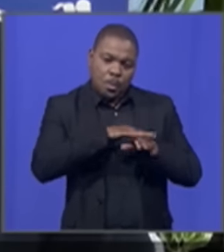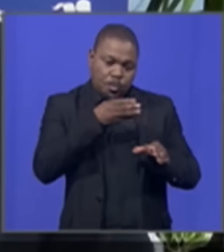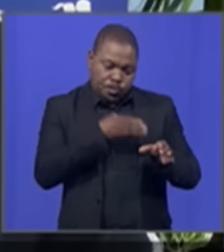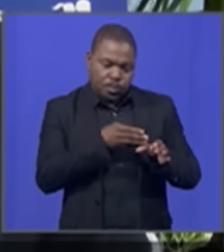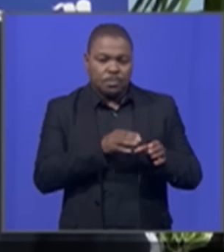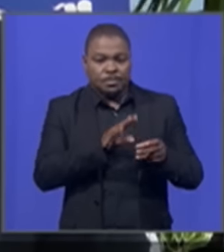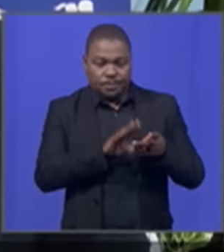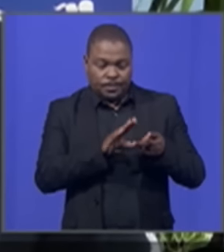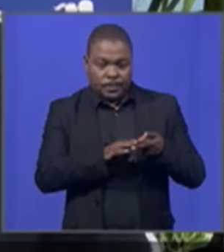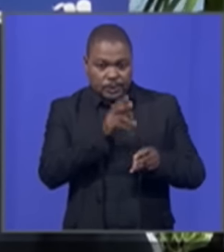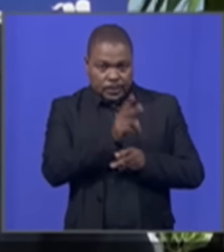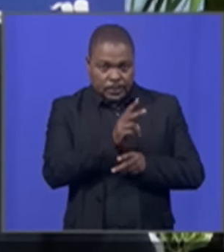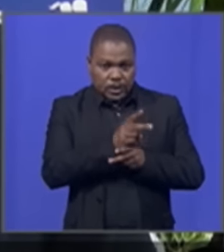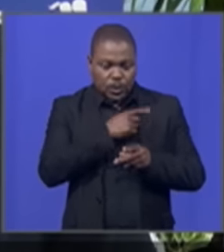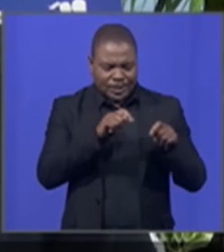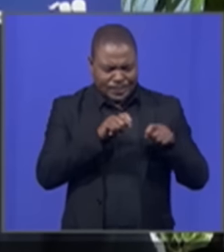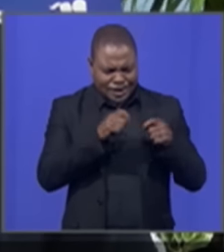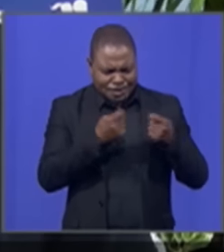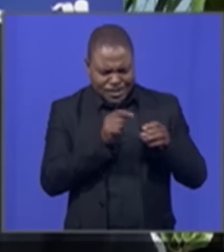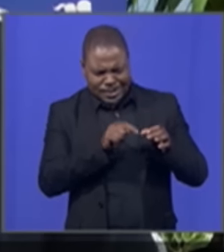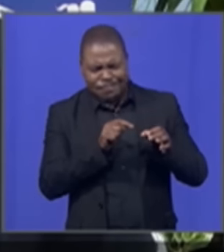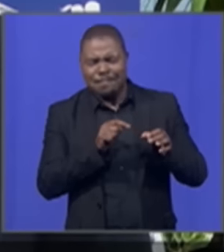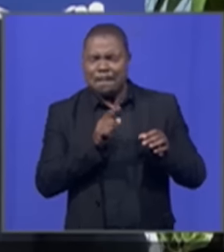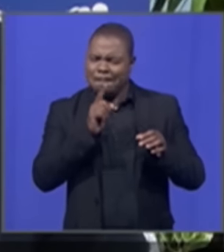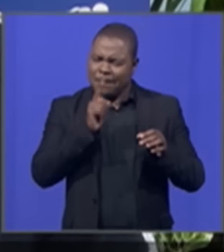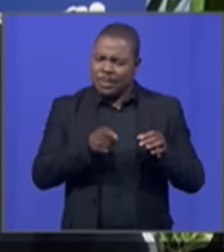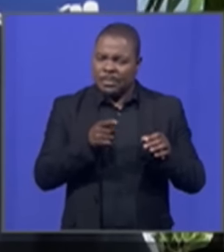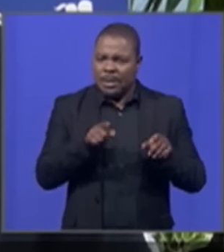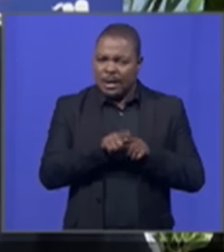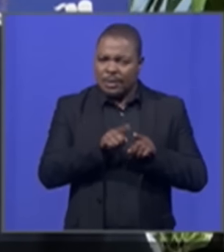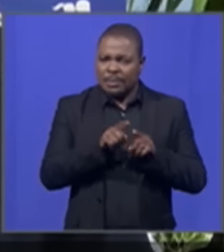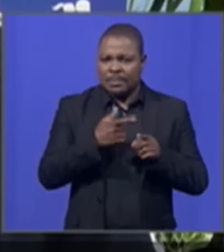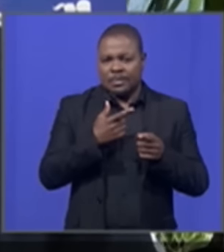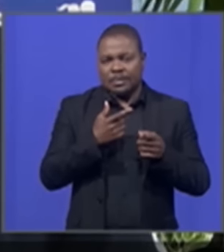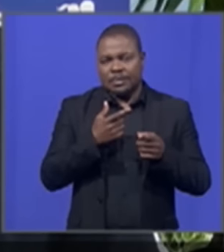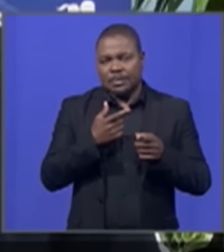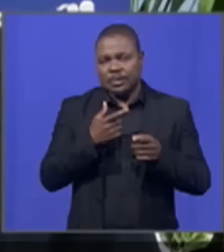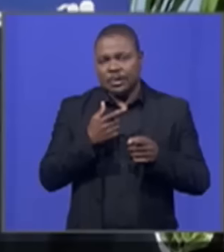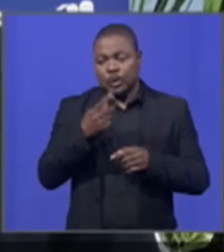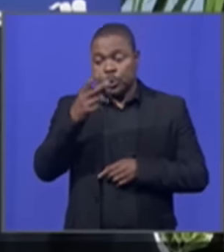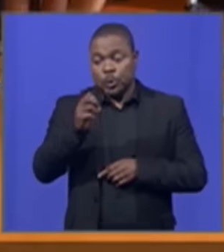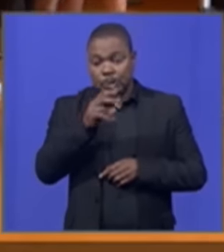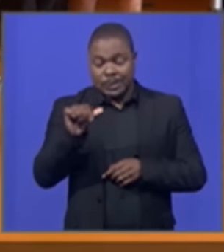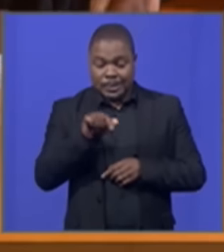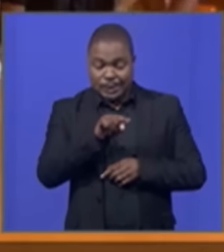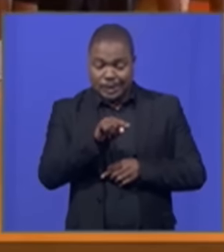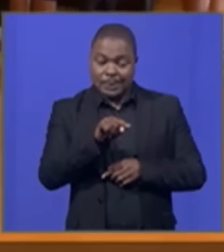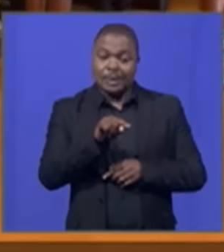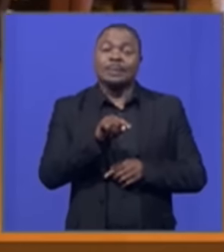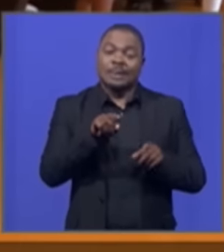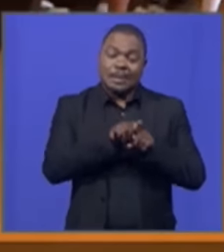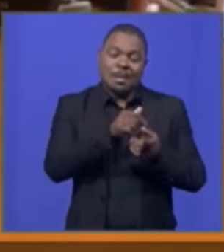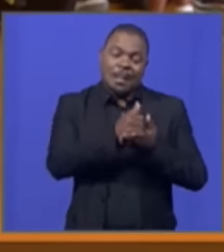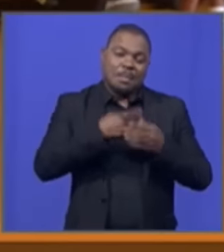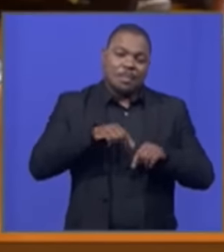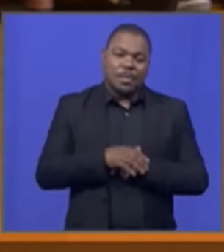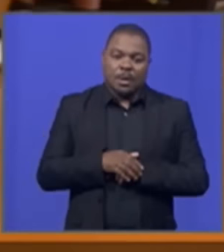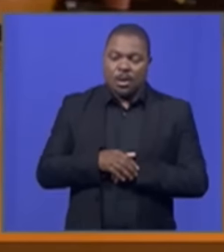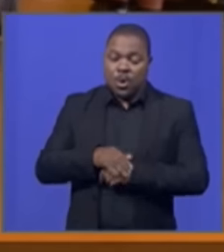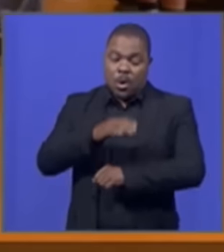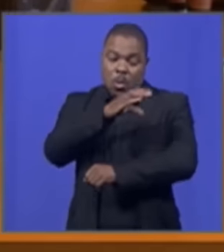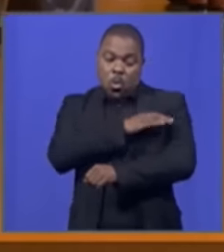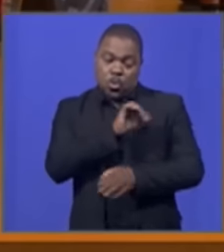needed to go get a squad that, you know, and with kept increasing it to 26, it's also really helped. Mokaptene wa setlhopha re file